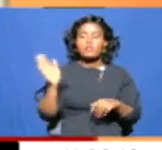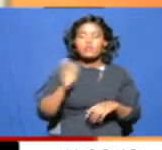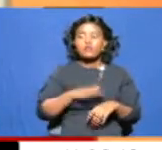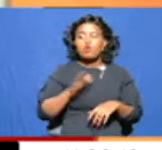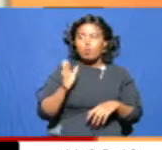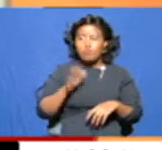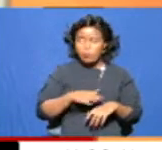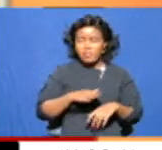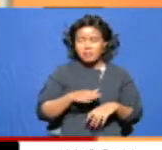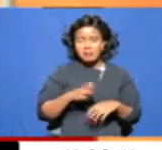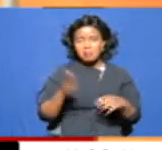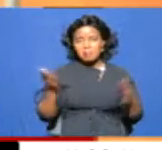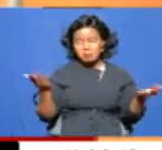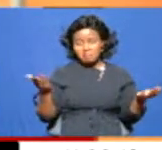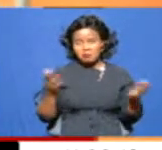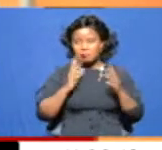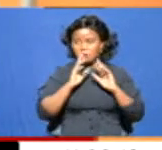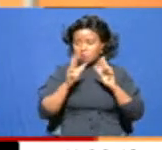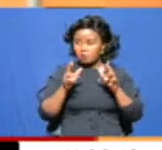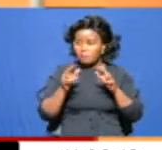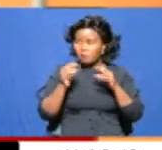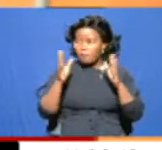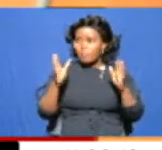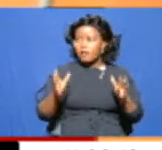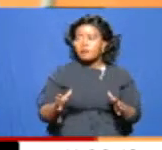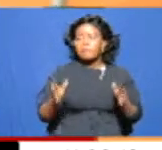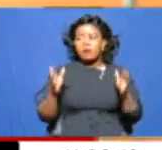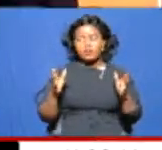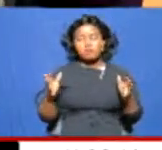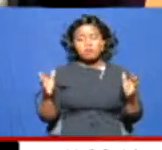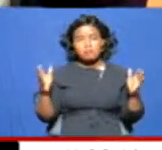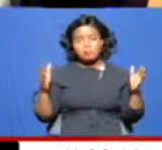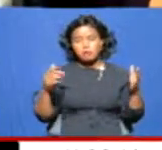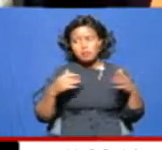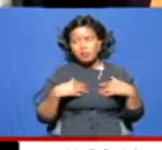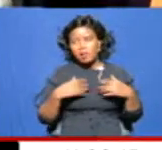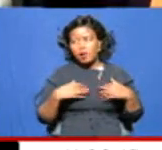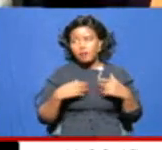where our colleague O'Brien Kimani